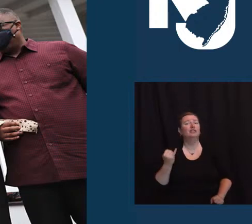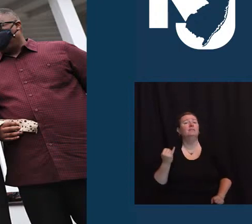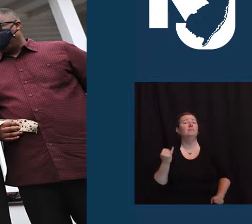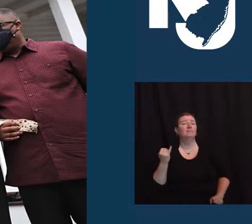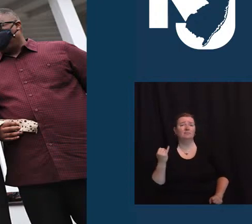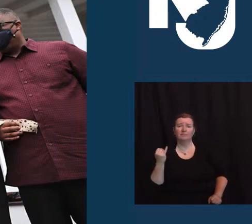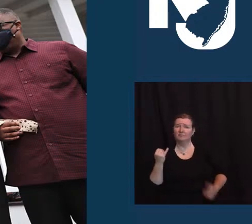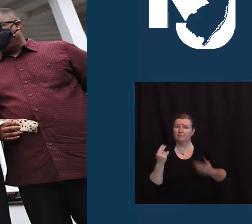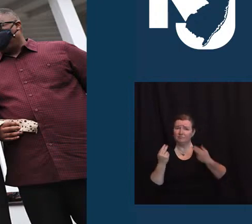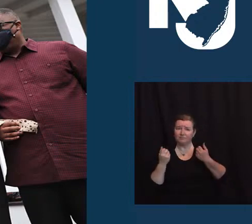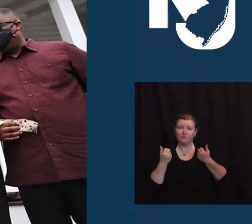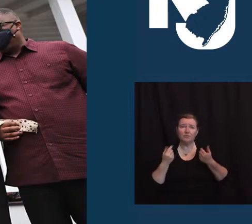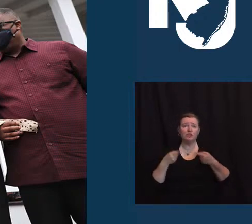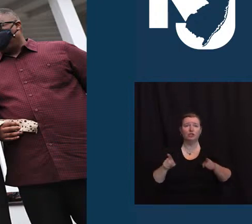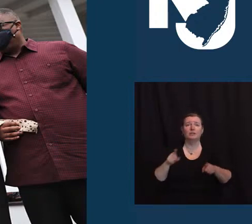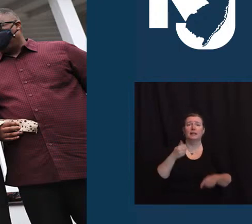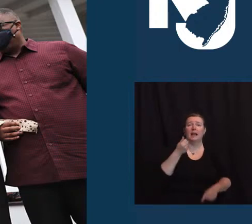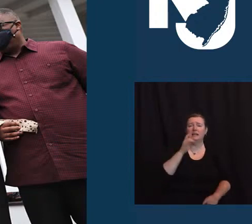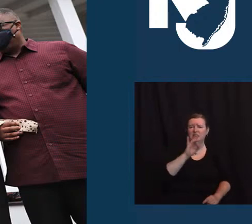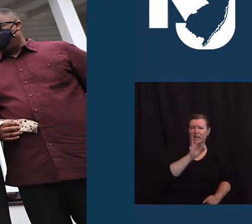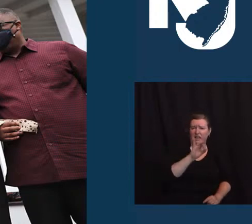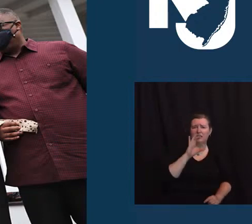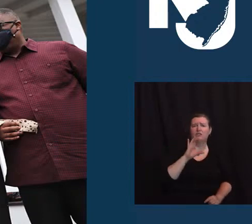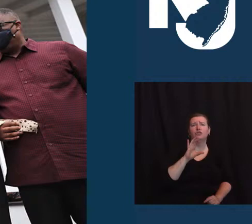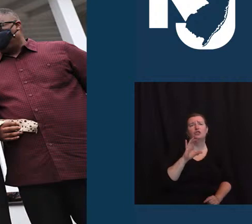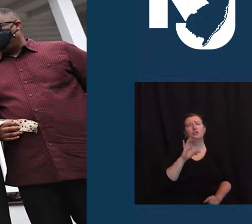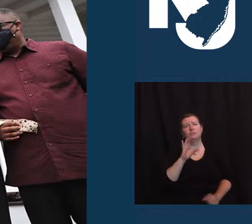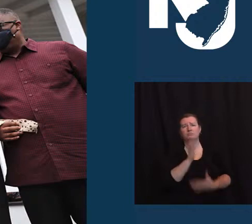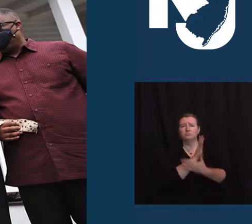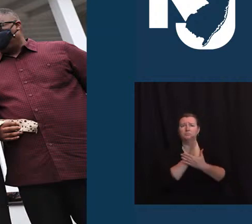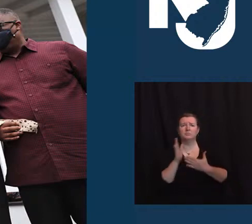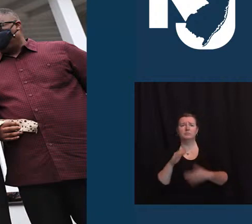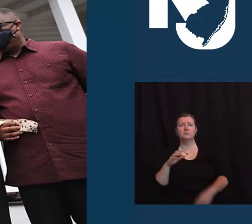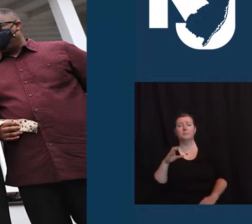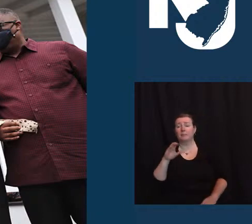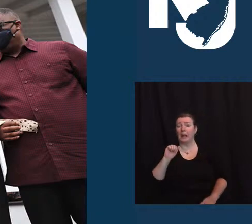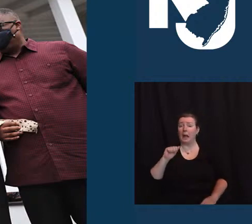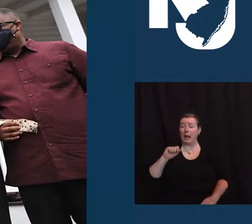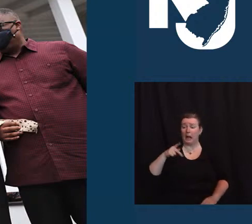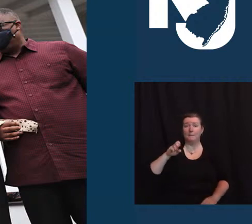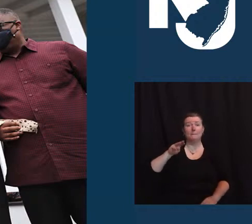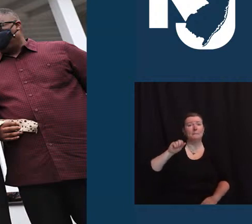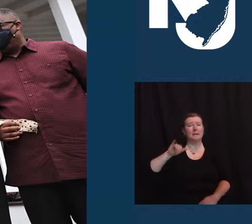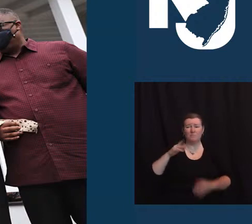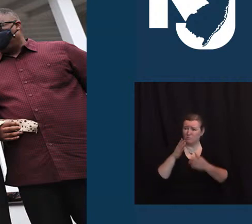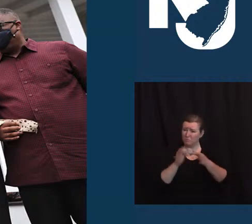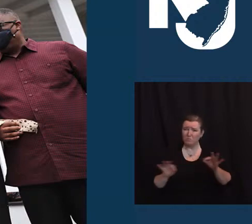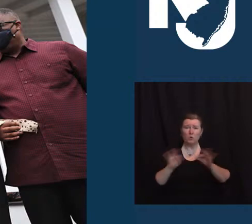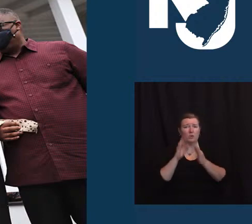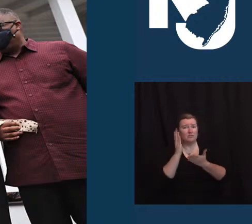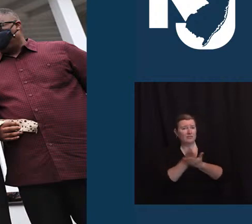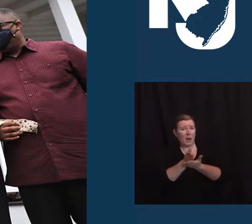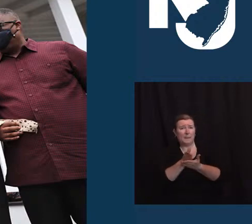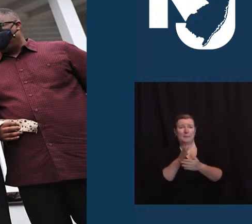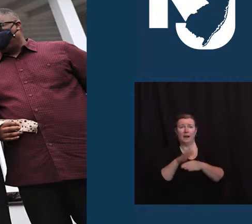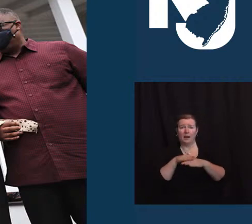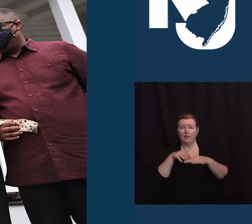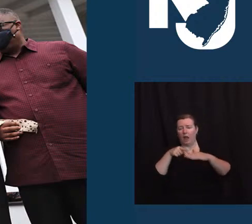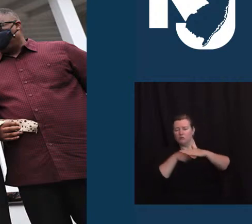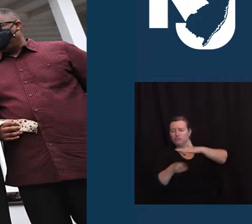to mid-1800s. Cape May was a vital stop on the Underground Railroad where Harriet Tubman